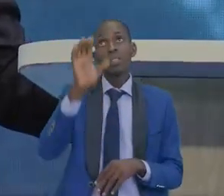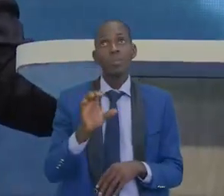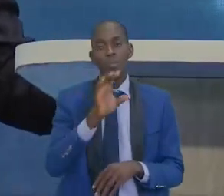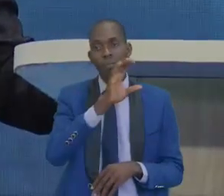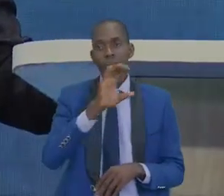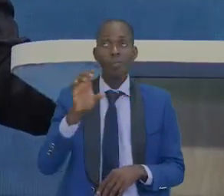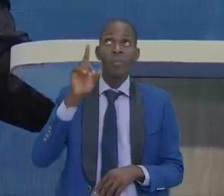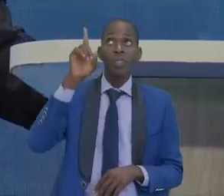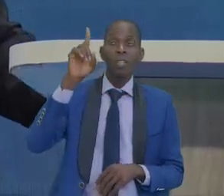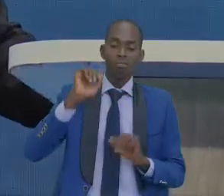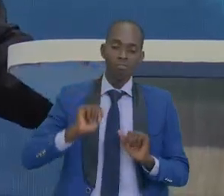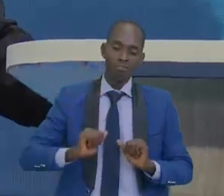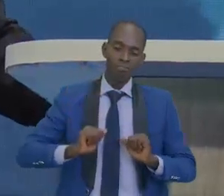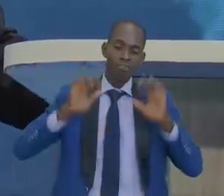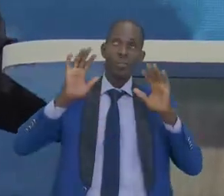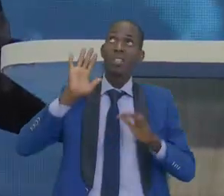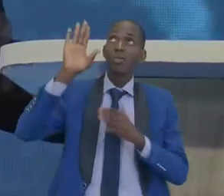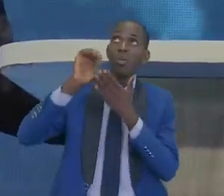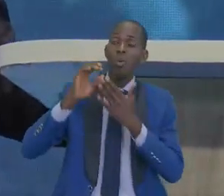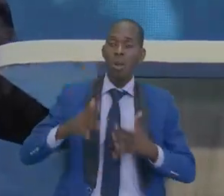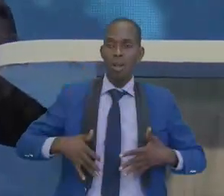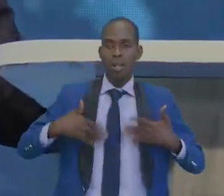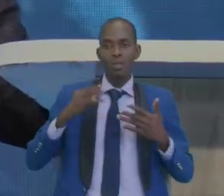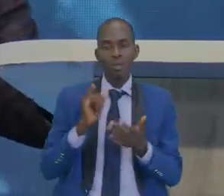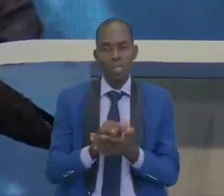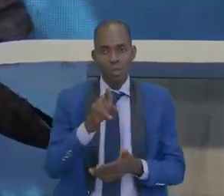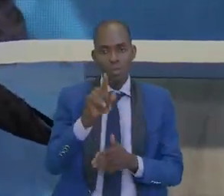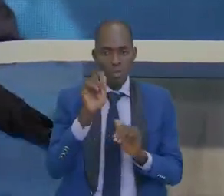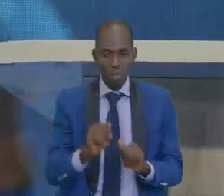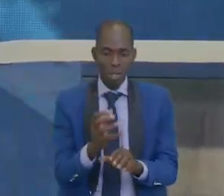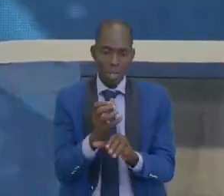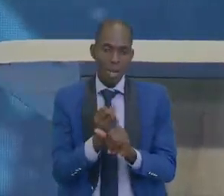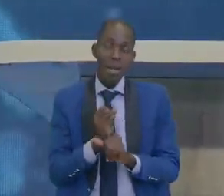up His life that you might have His life.